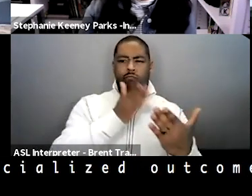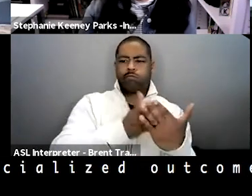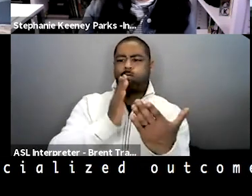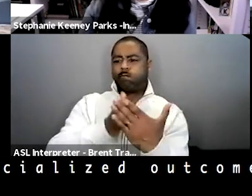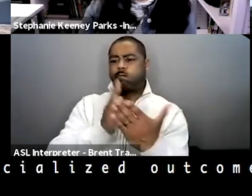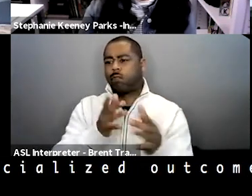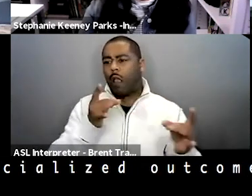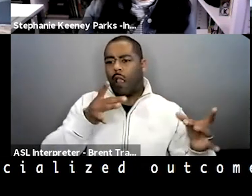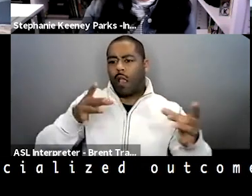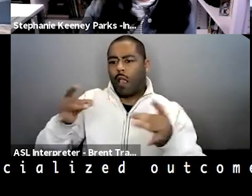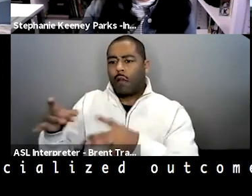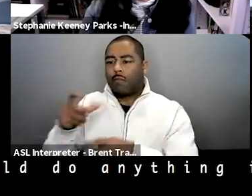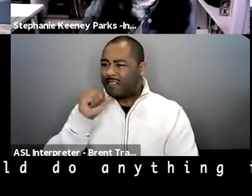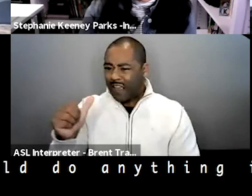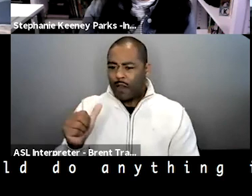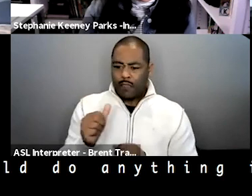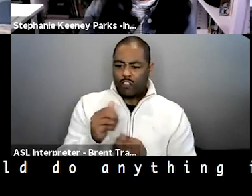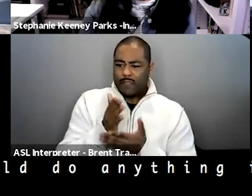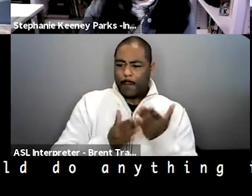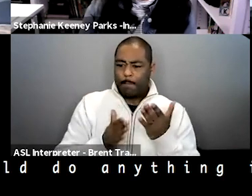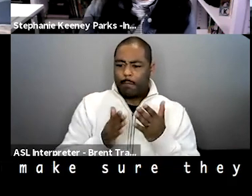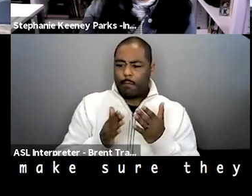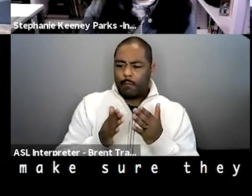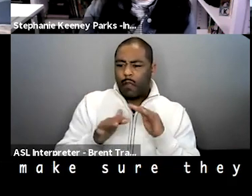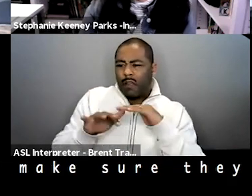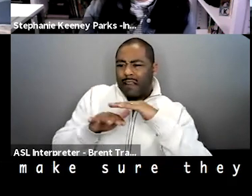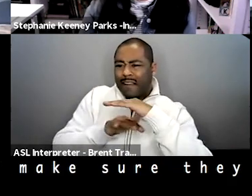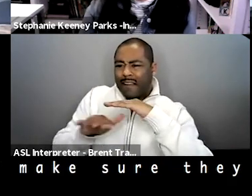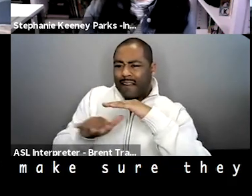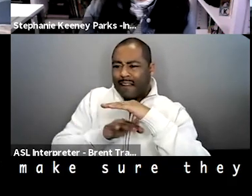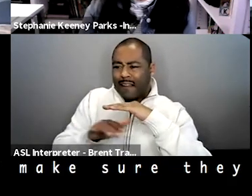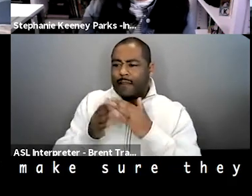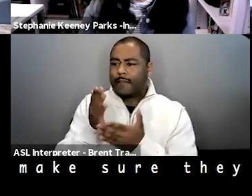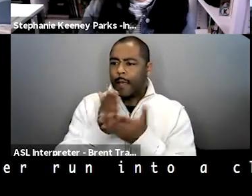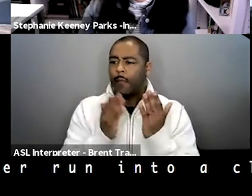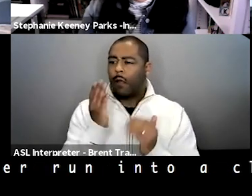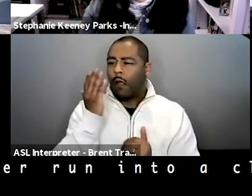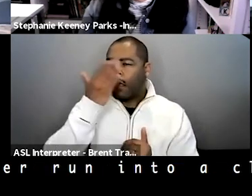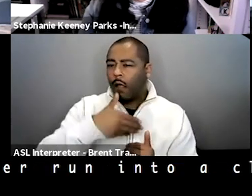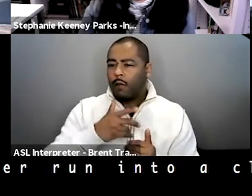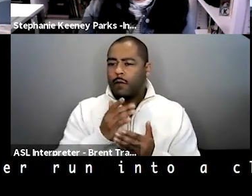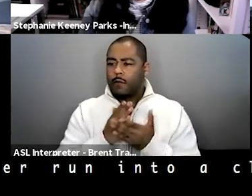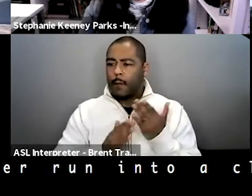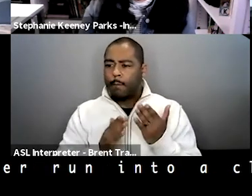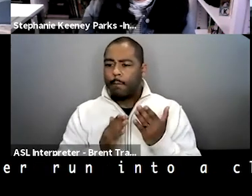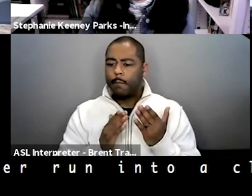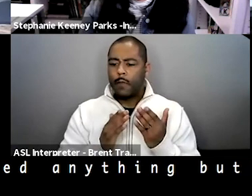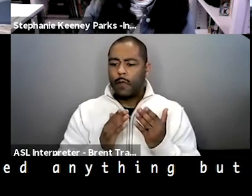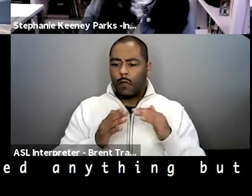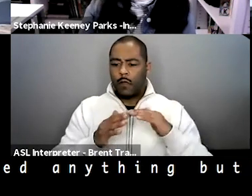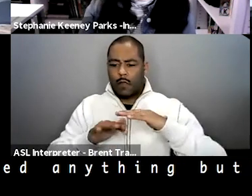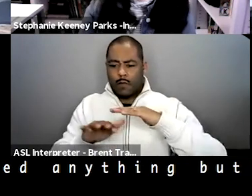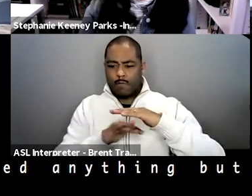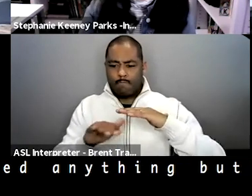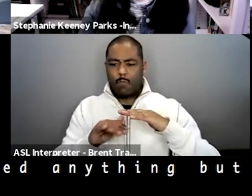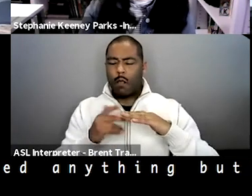dearly, have those racialized outcomes when they would do anything in their power to make sure that they didn't, right?